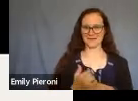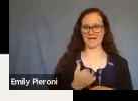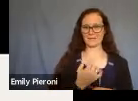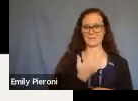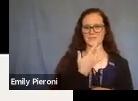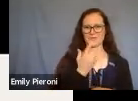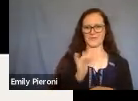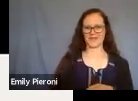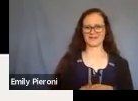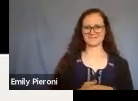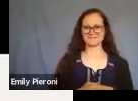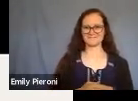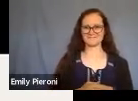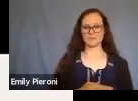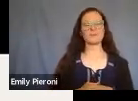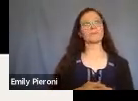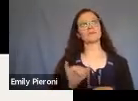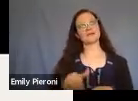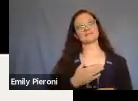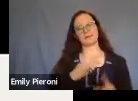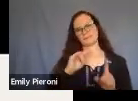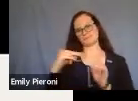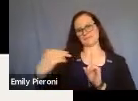So anyways, that's my perspective.